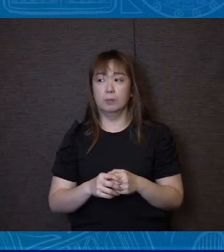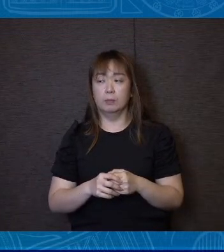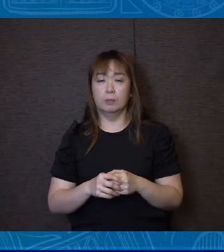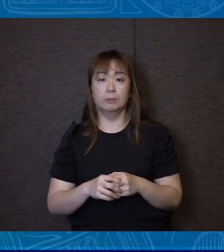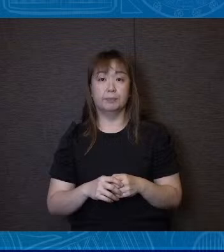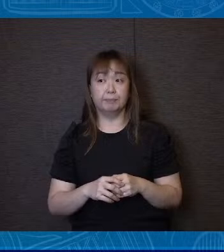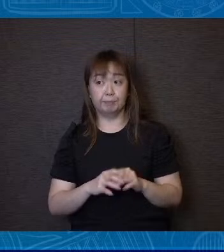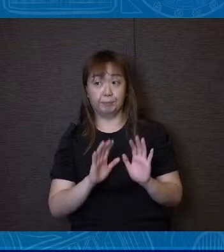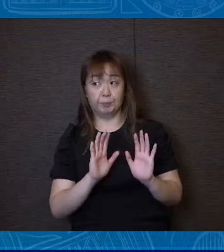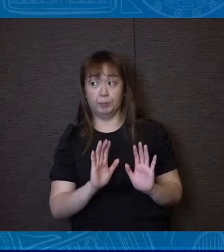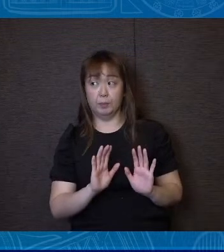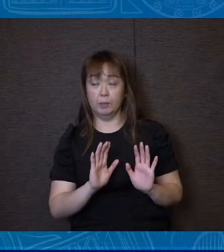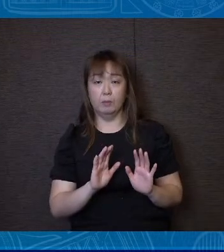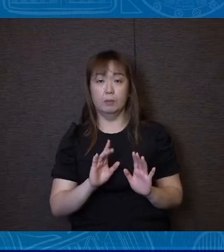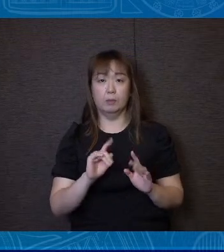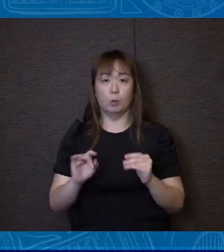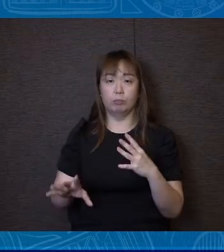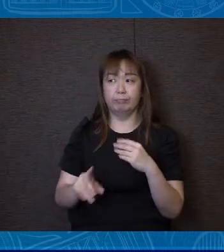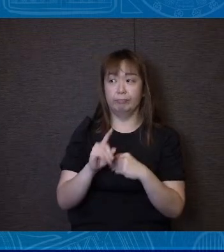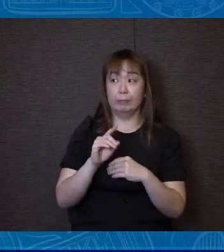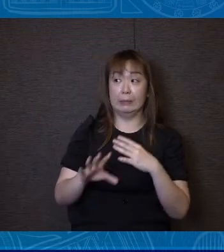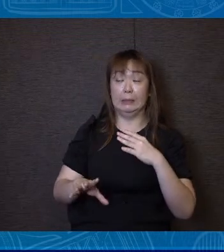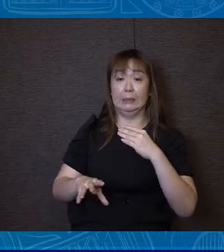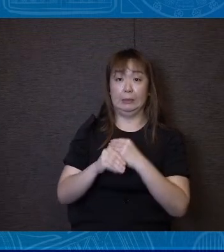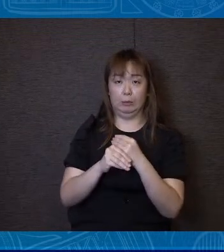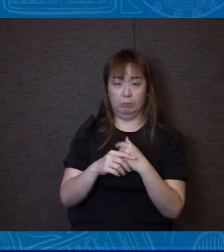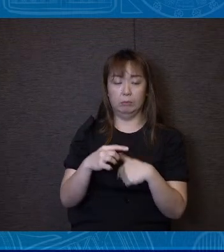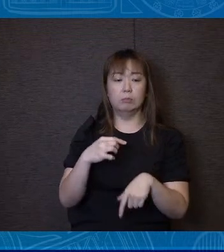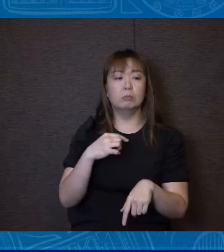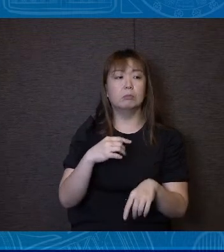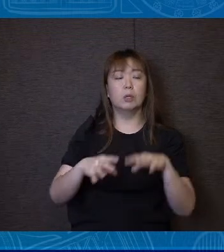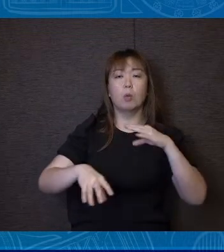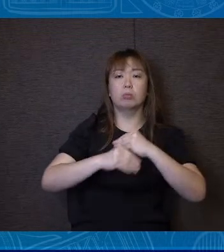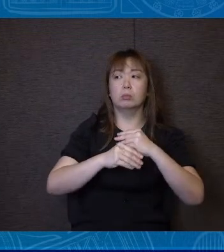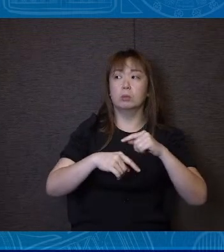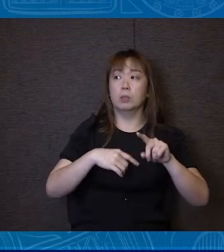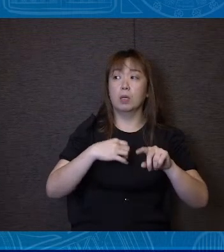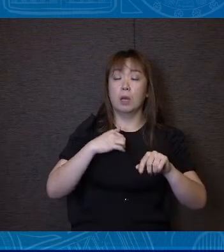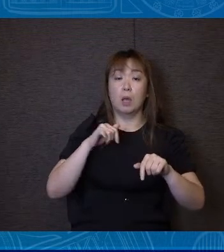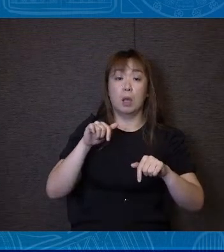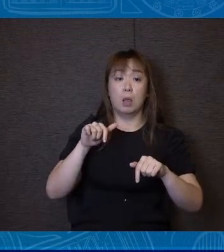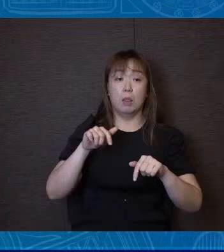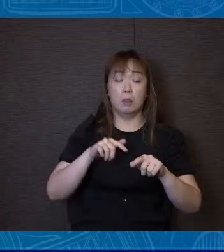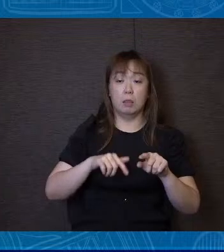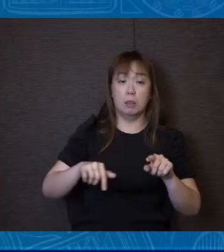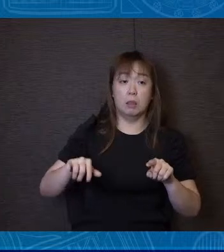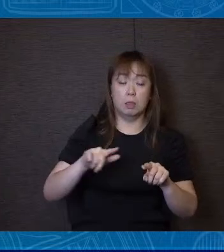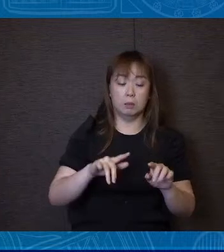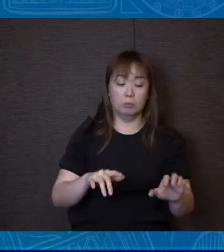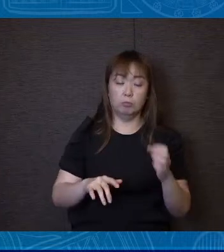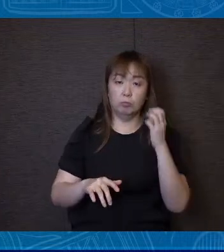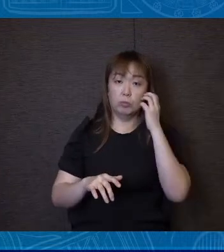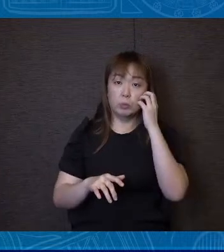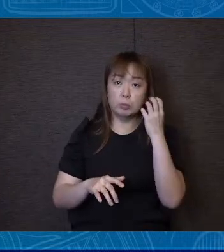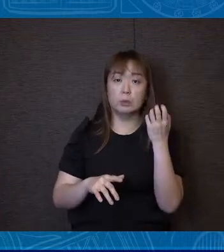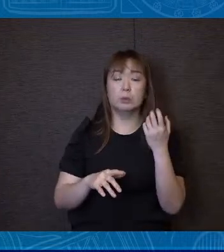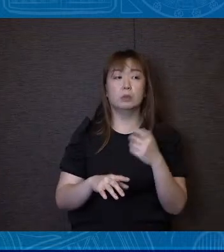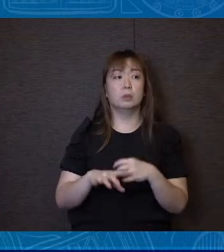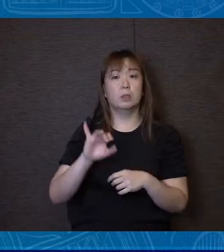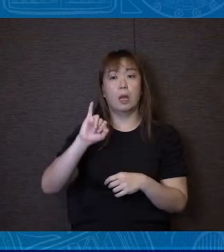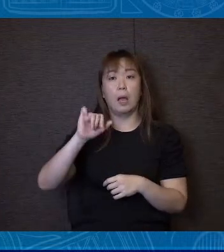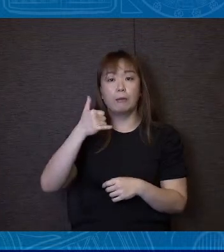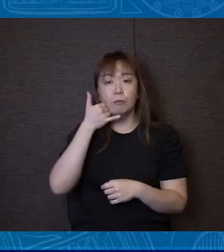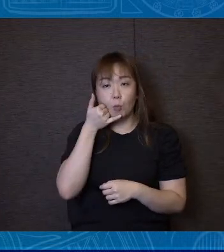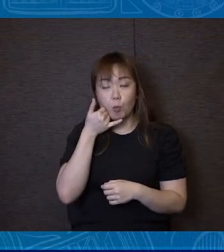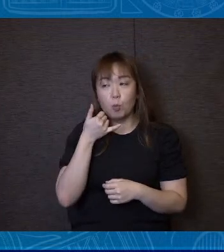Great. Maybe just to add one thing, there are some handsets that are already available, but these are very high-end handsets from iPhone, and I think in